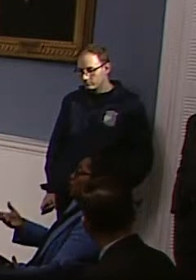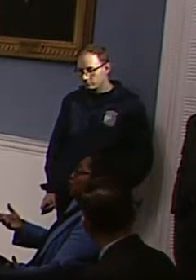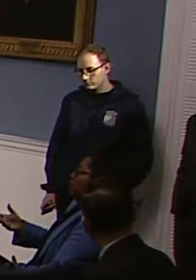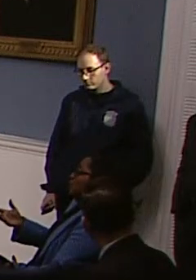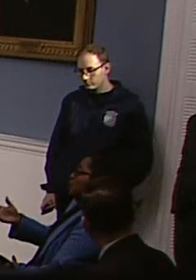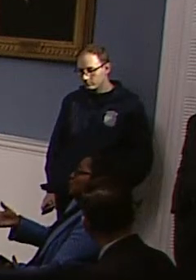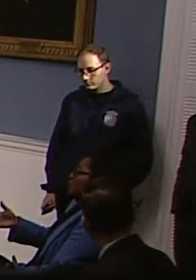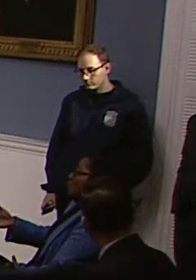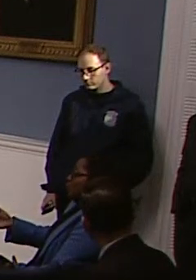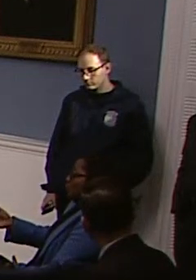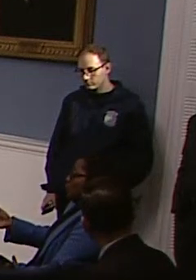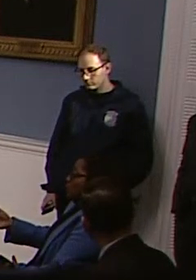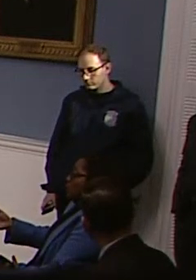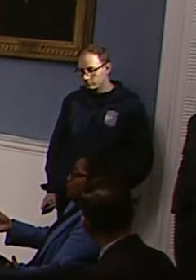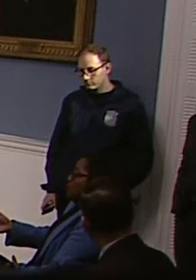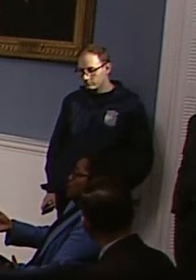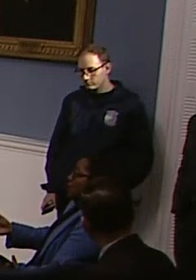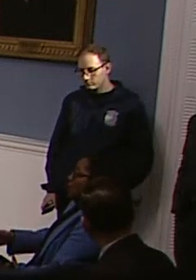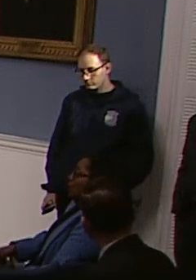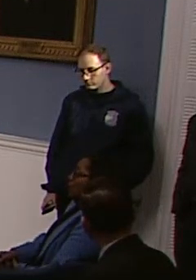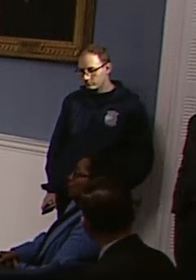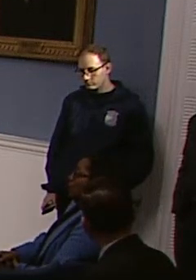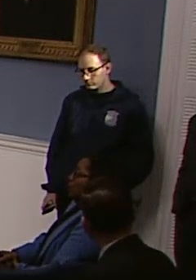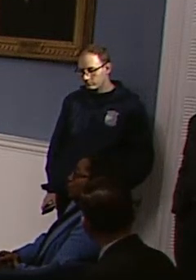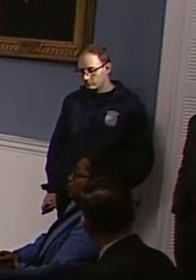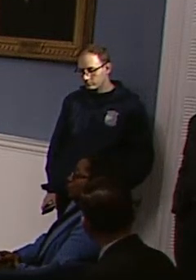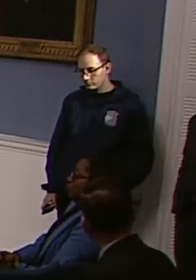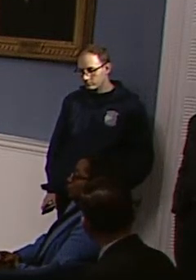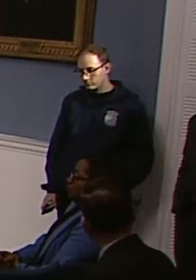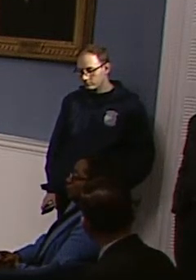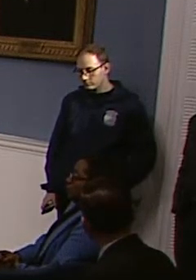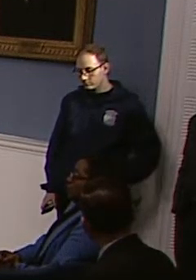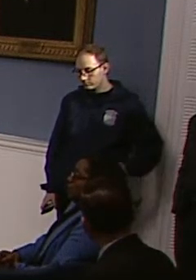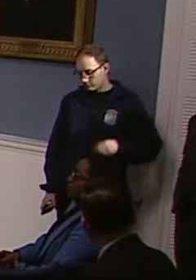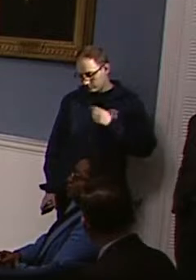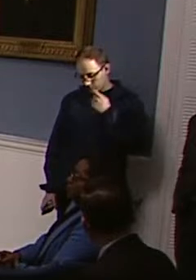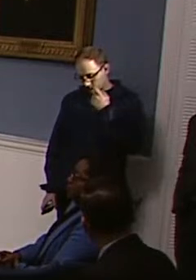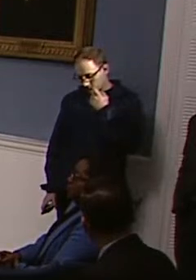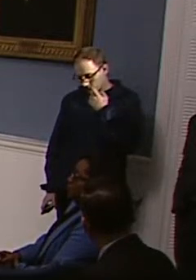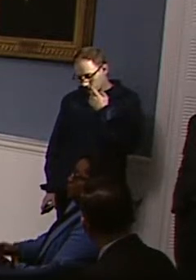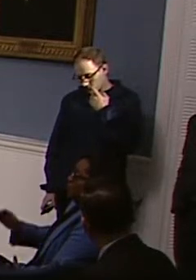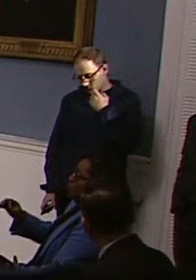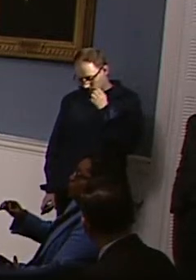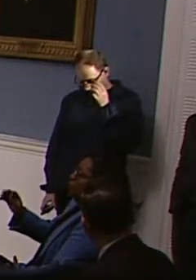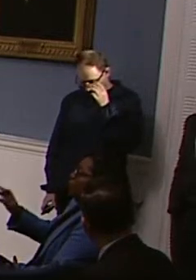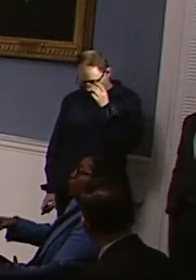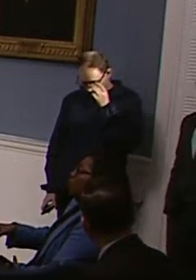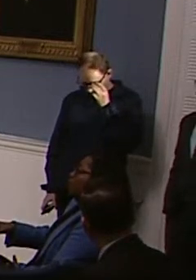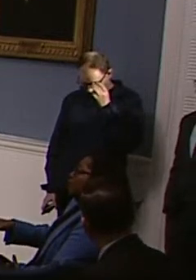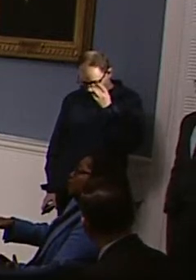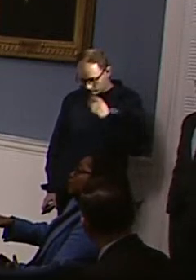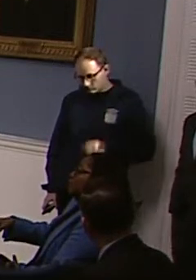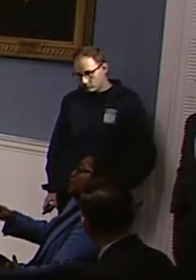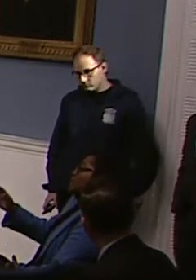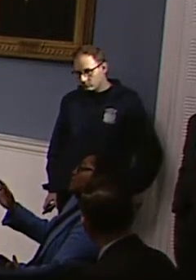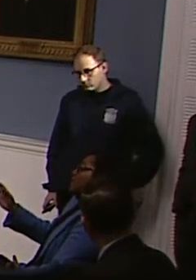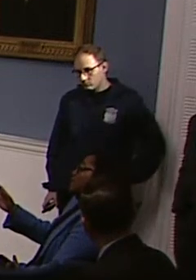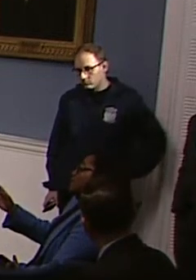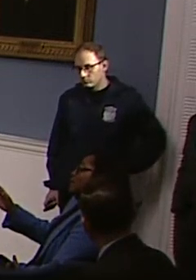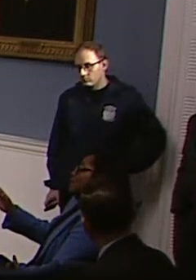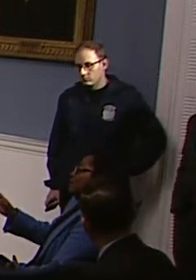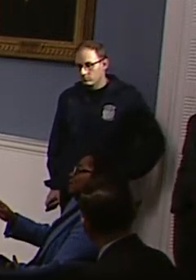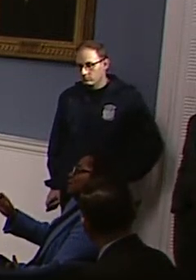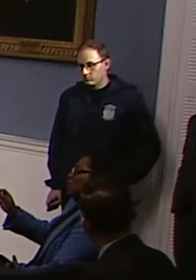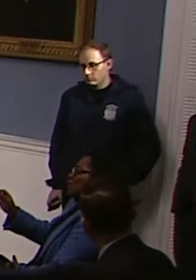my question is on safe corridors, with the police officers, with the youth coordination officers,